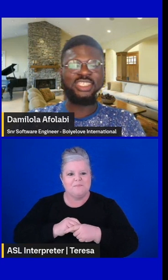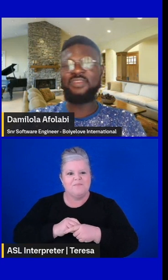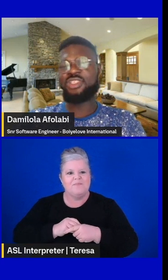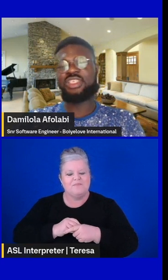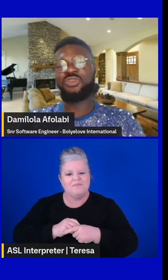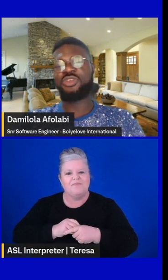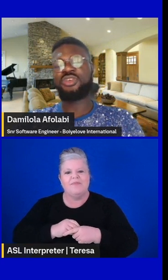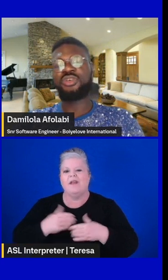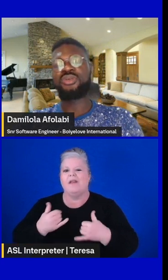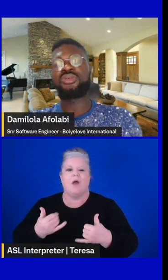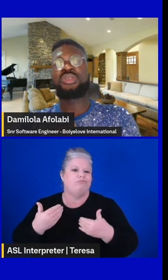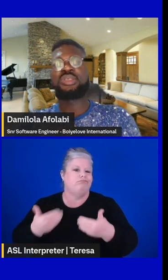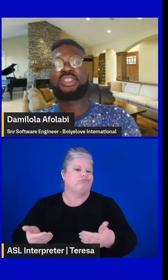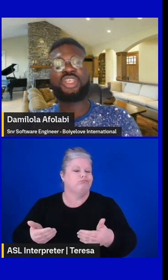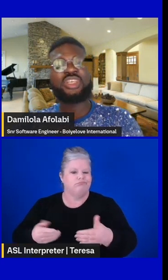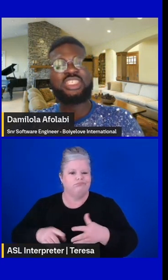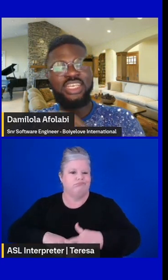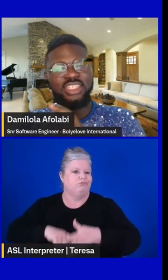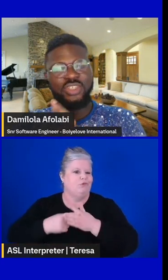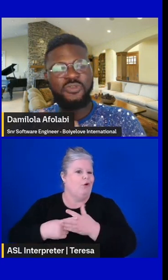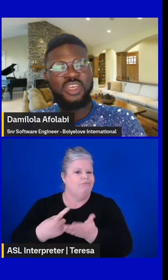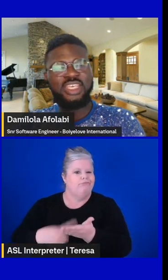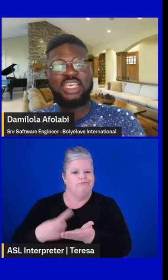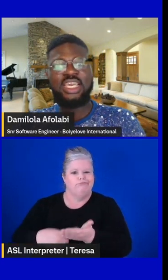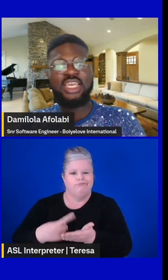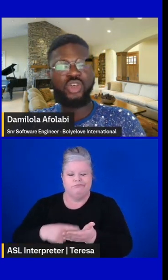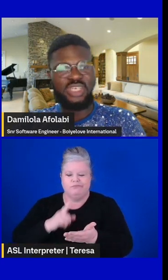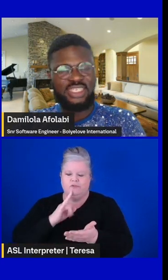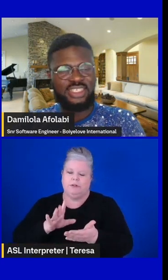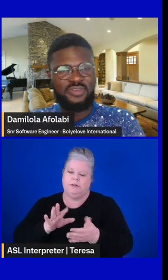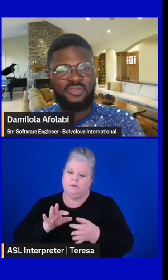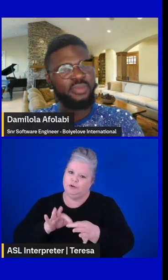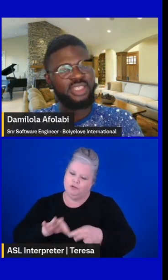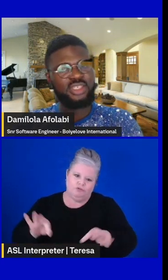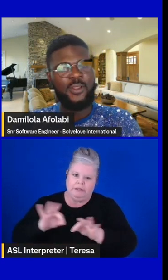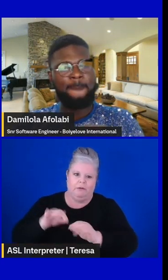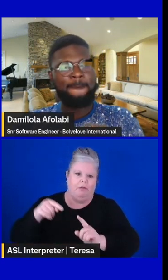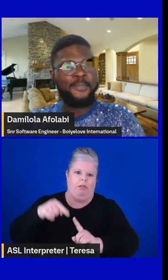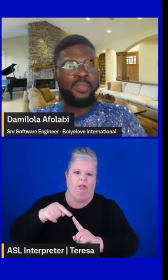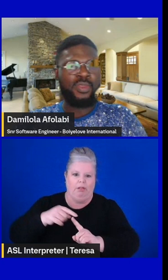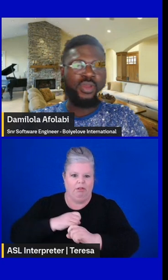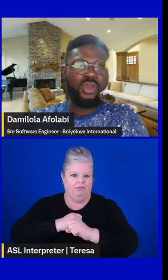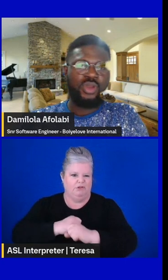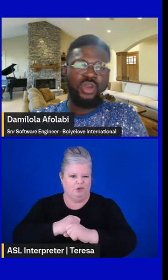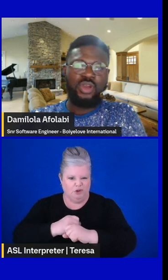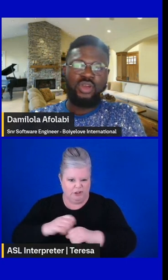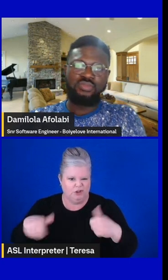So let's dive into the critical security challenges we face in Kubernetes environment.